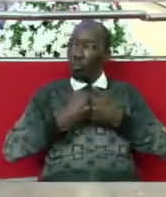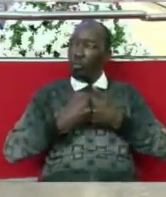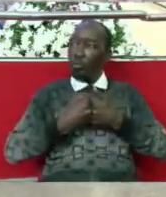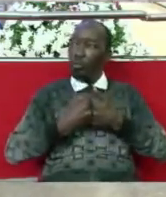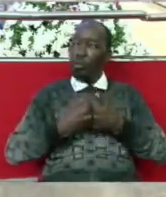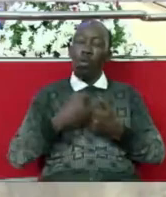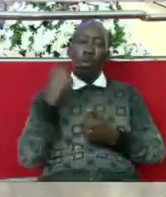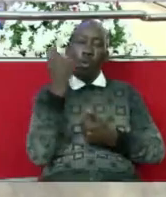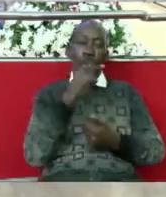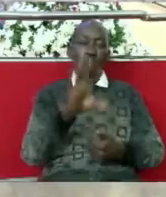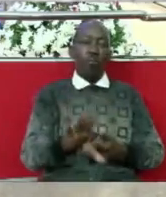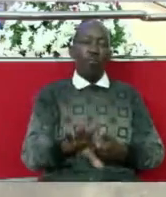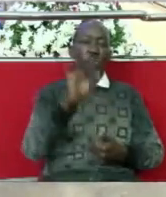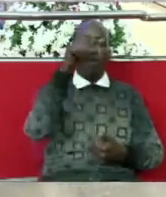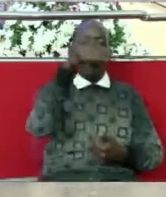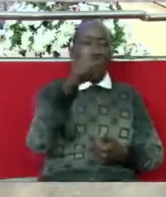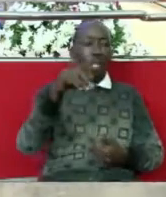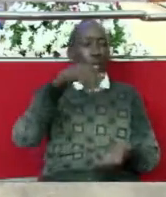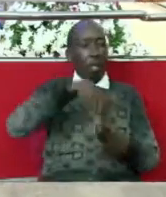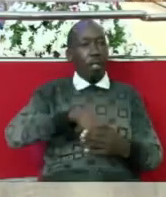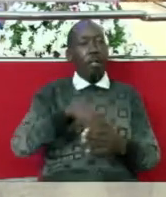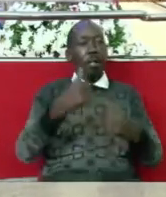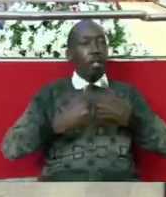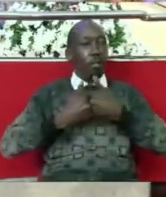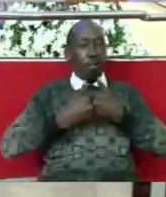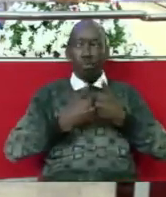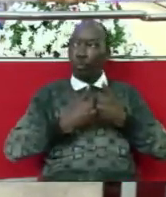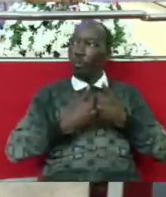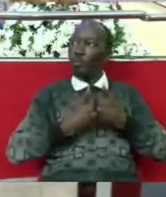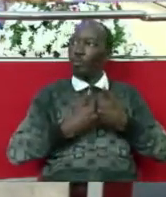or who has found themselves in a storm